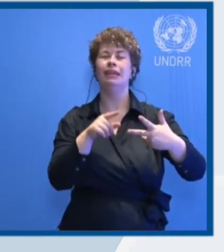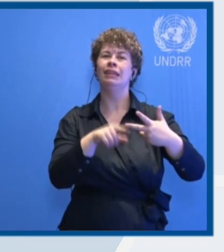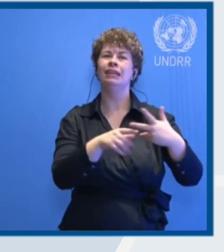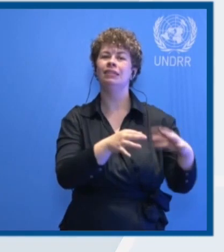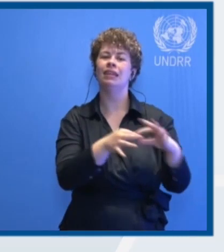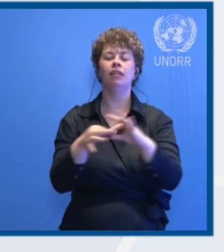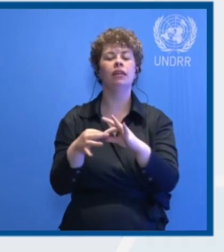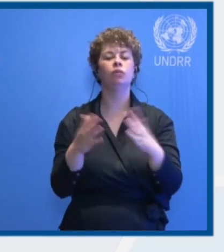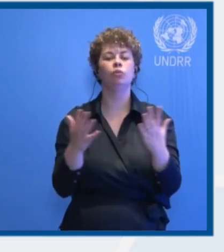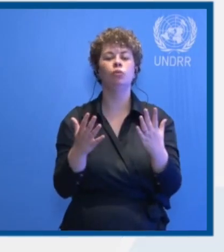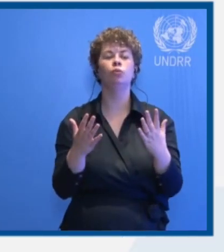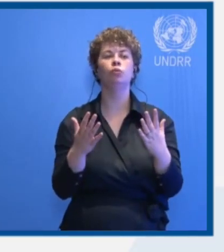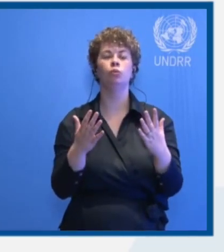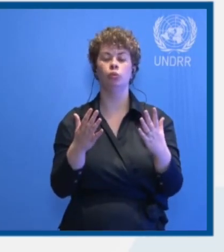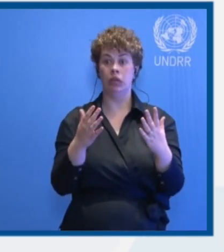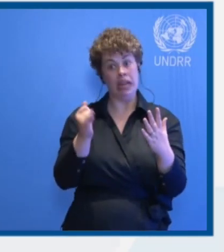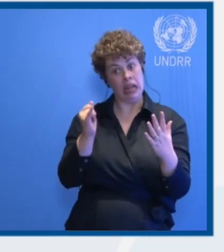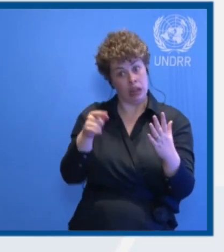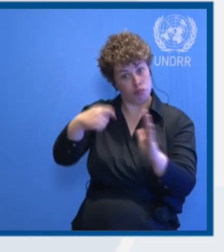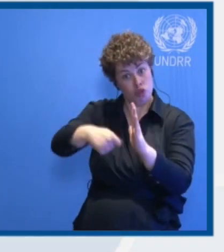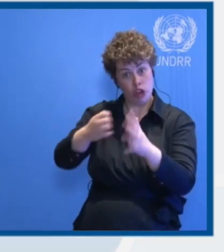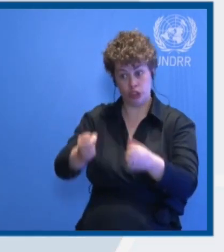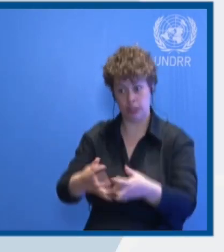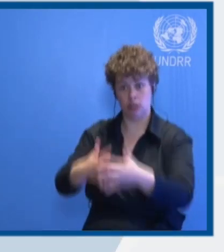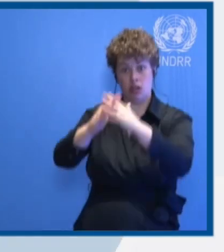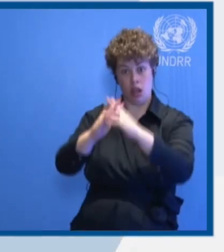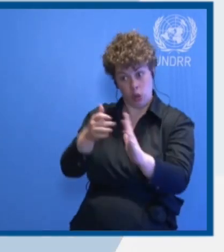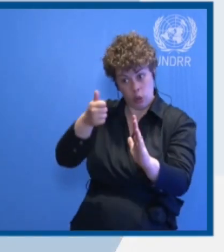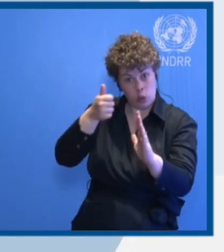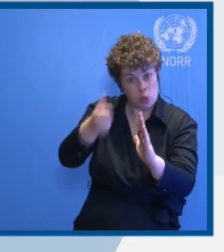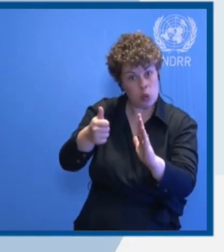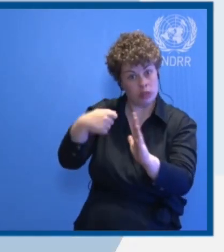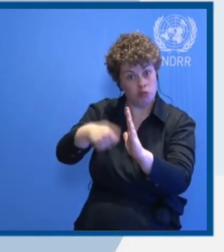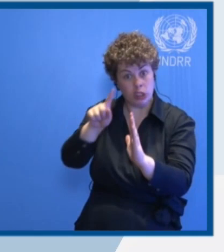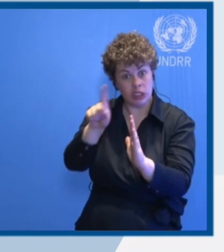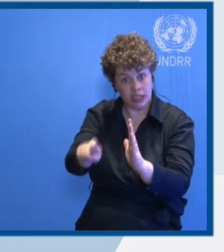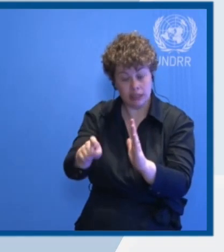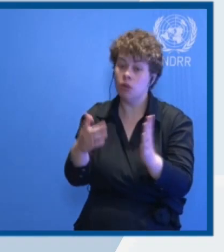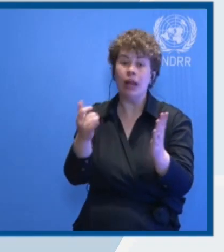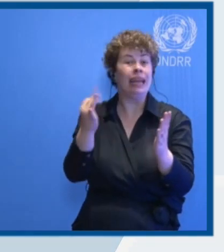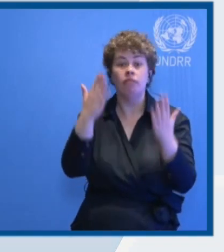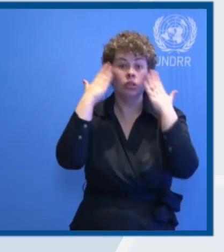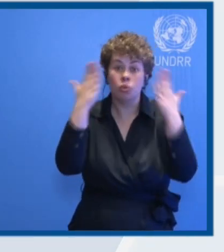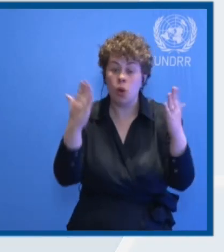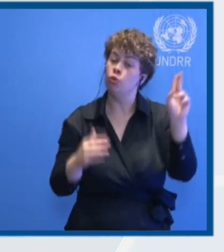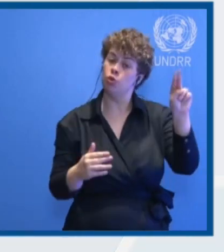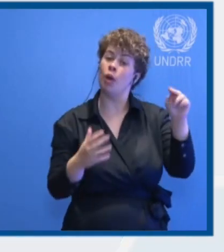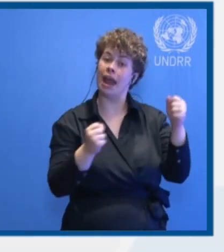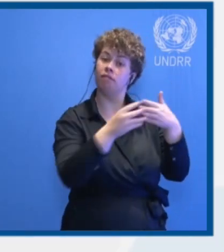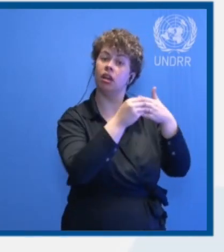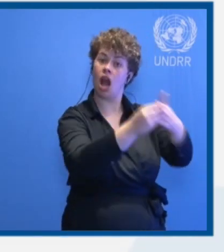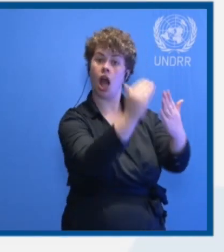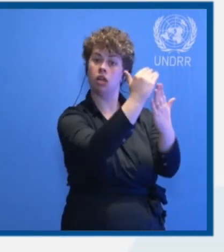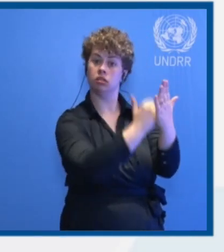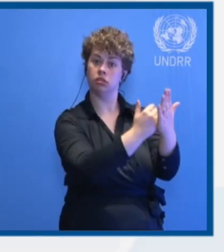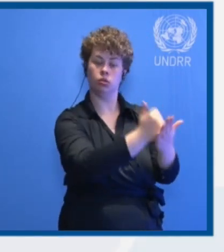guidance on credibility of nature-based solutions. So I understand the UN has now got a guide on what exactly nature-based solutions are, but can that be